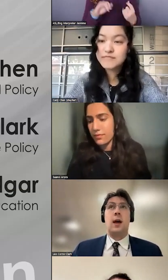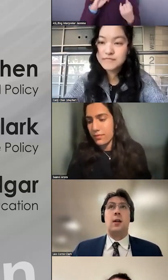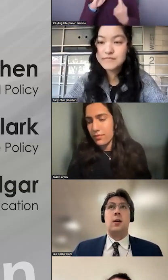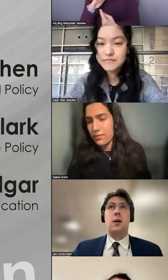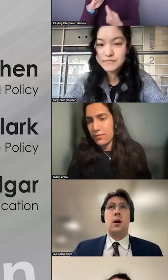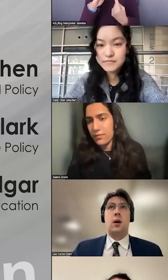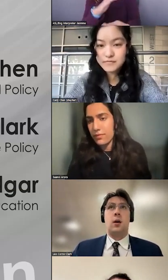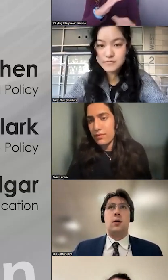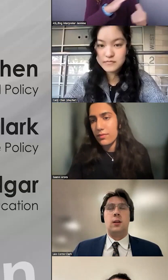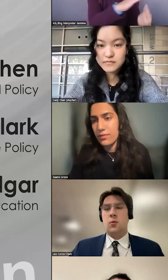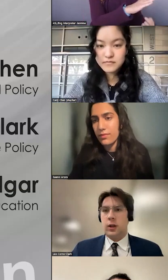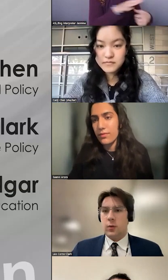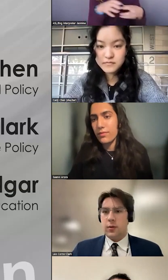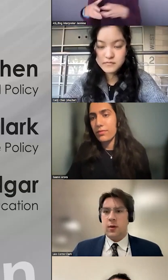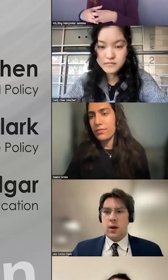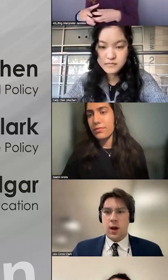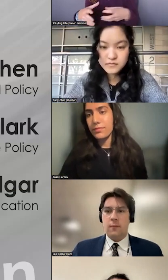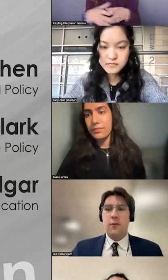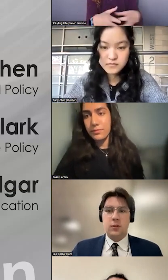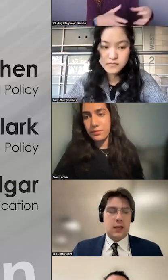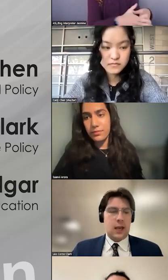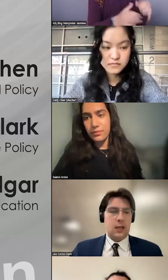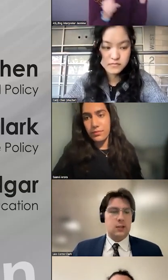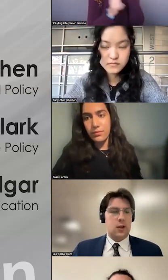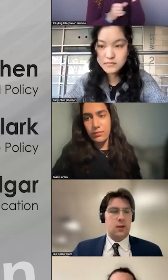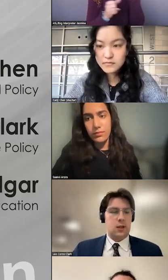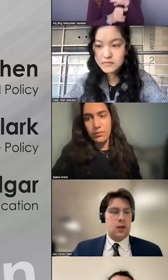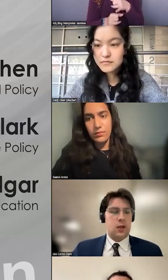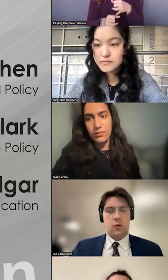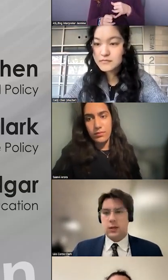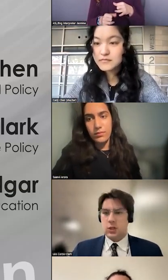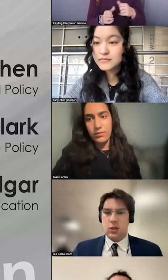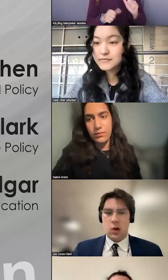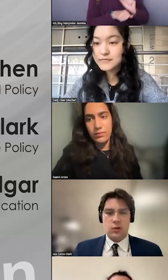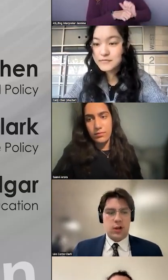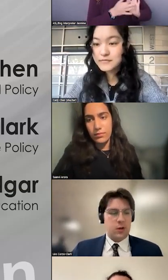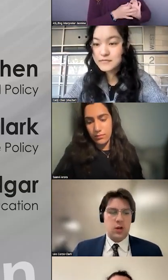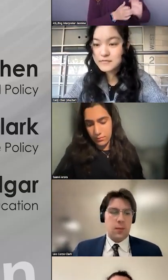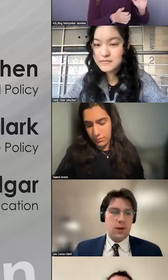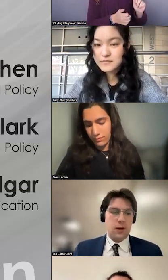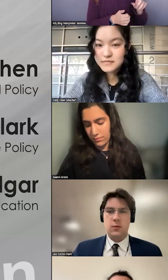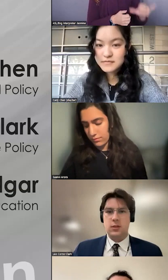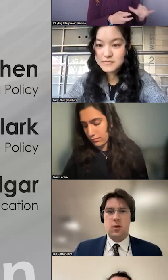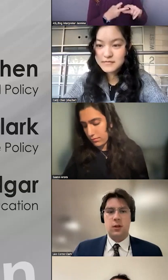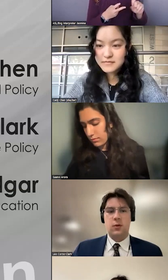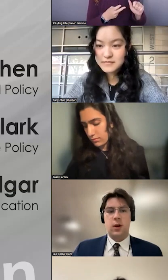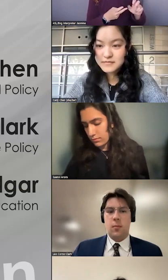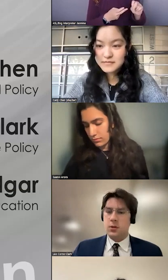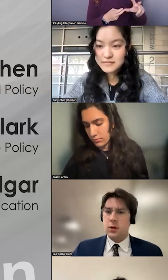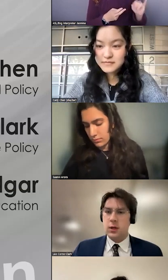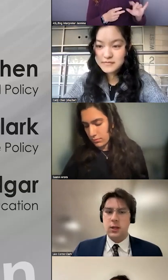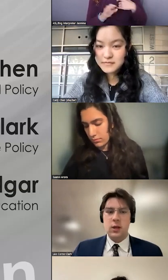think that, working with folks like Katie and Saanvi in an organization called Generation Up in California, we saw a really